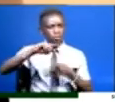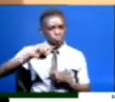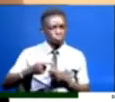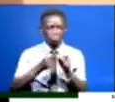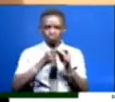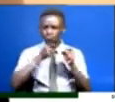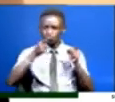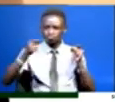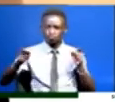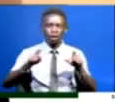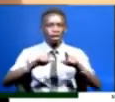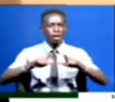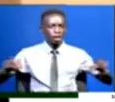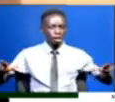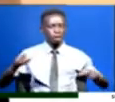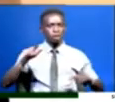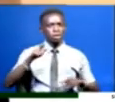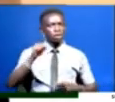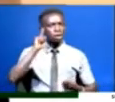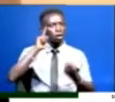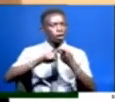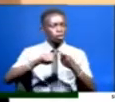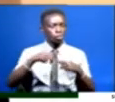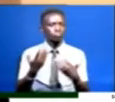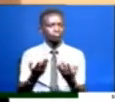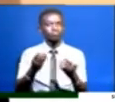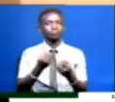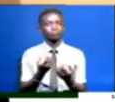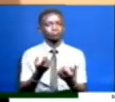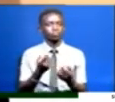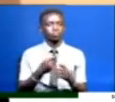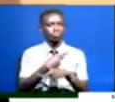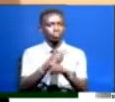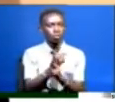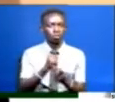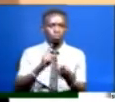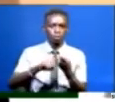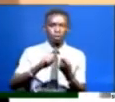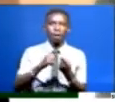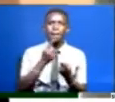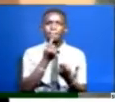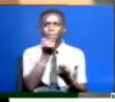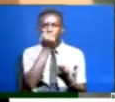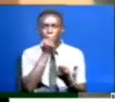produce maize, to produce rice, vegetables, and other